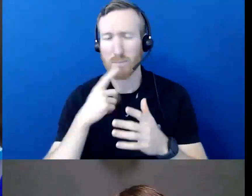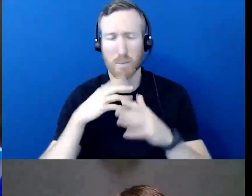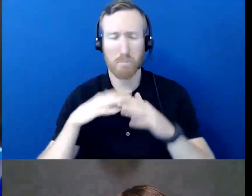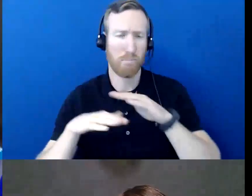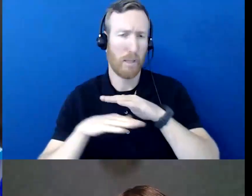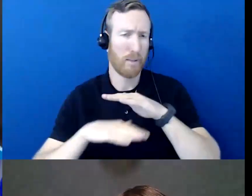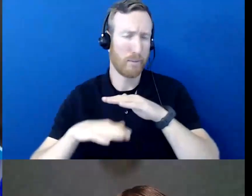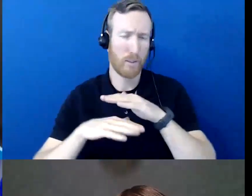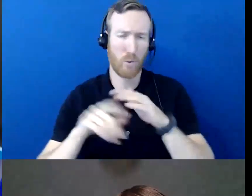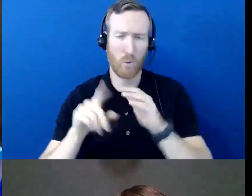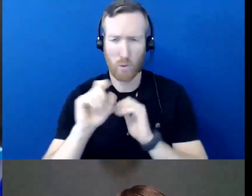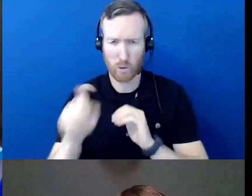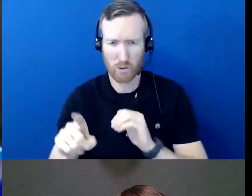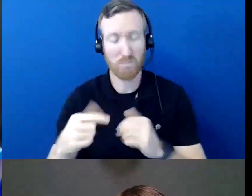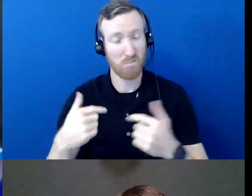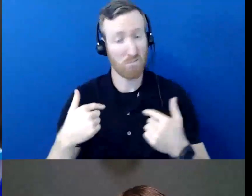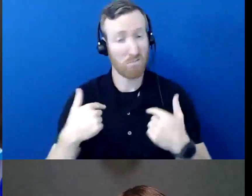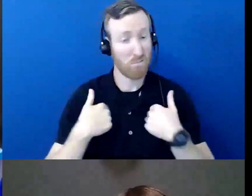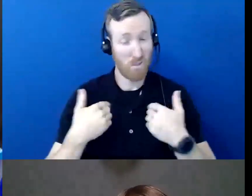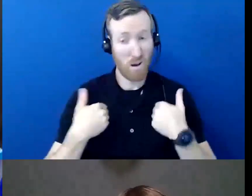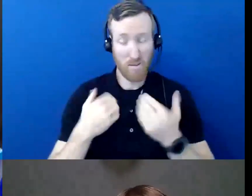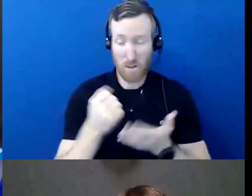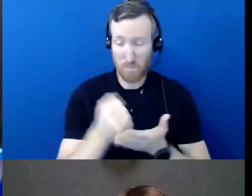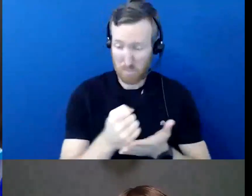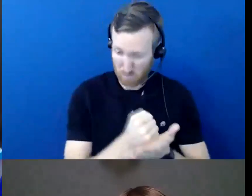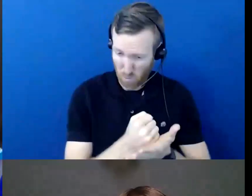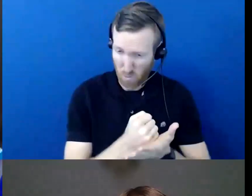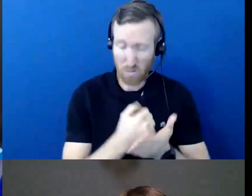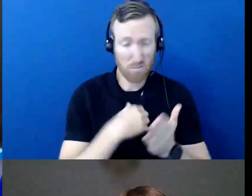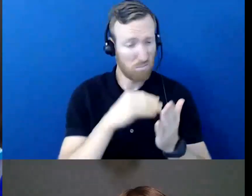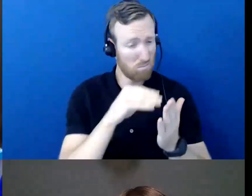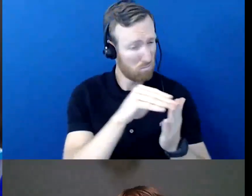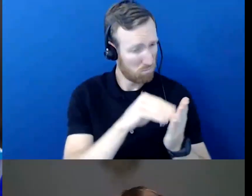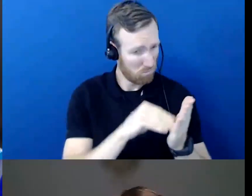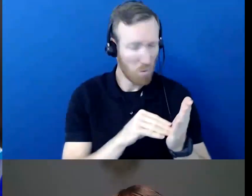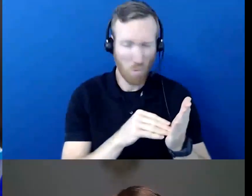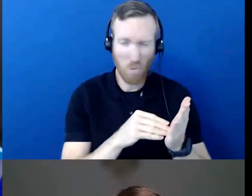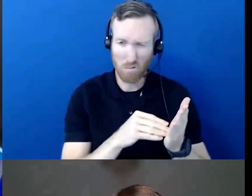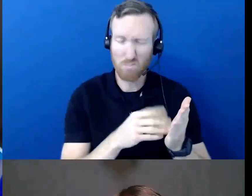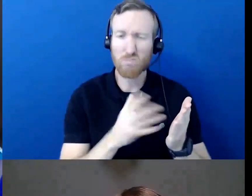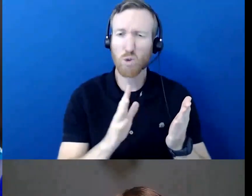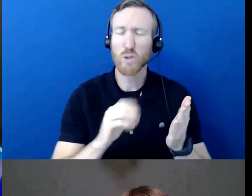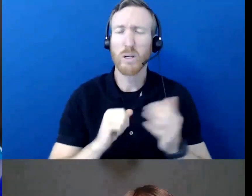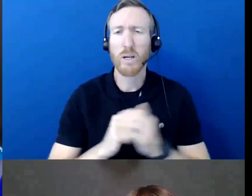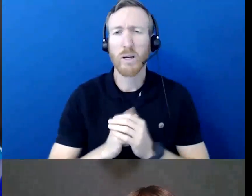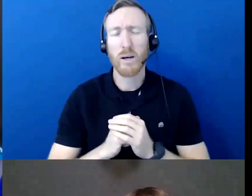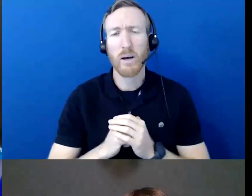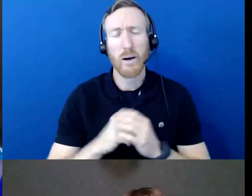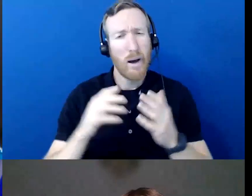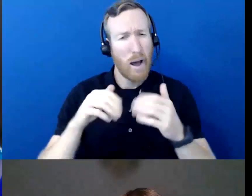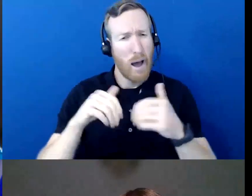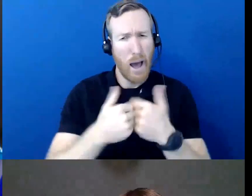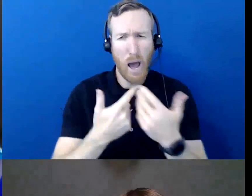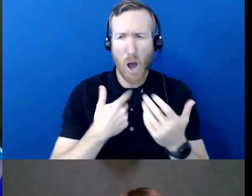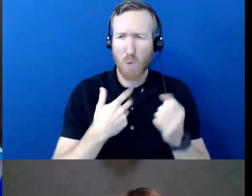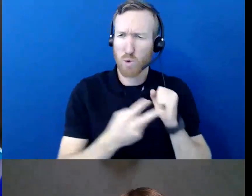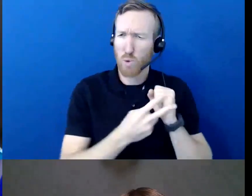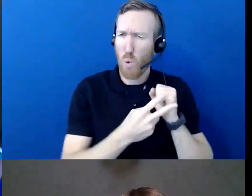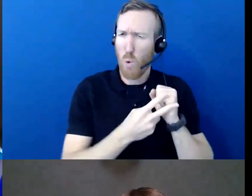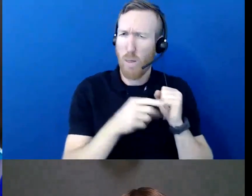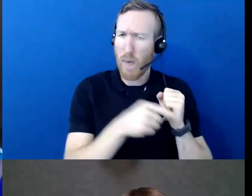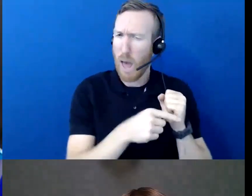question. I have a passport. I have completed my passport or parts of it. How do I store it? How